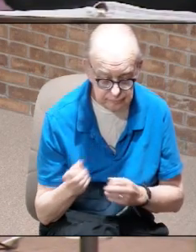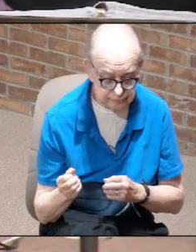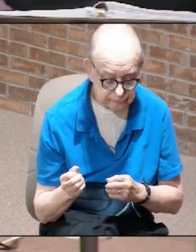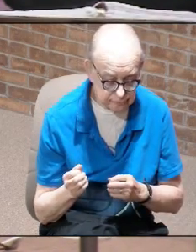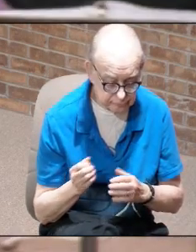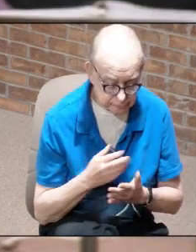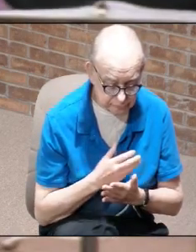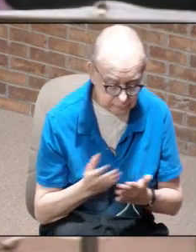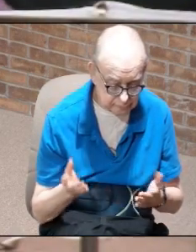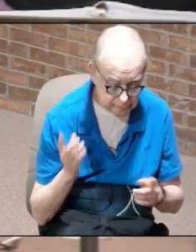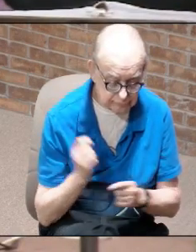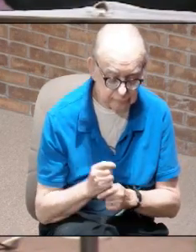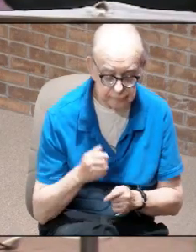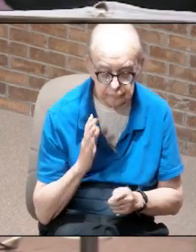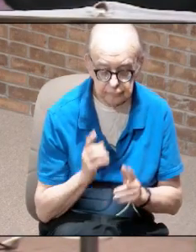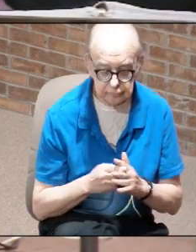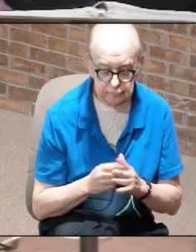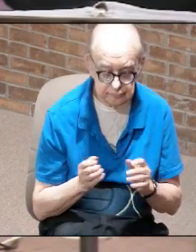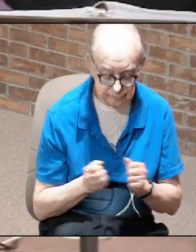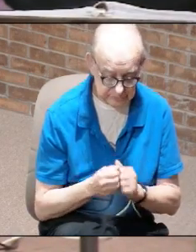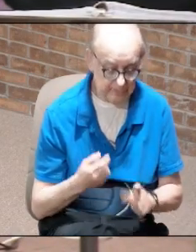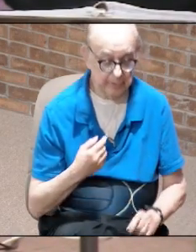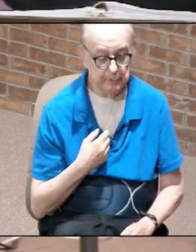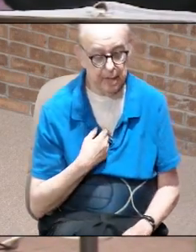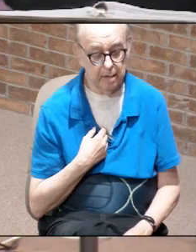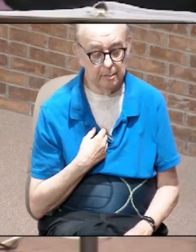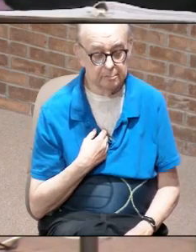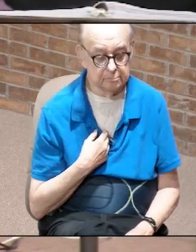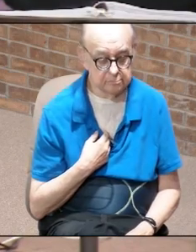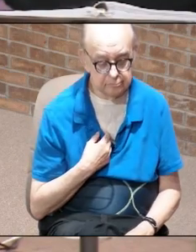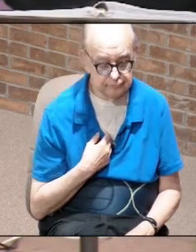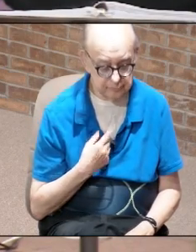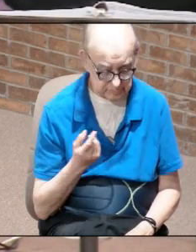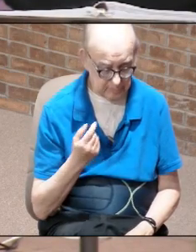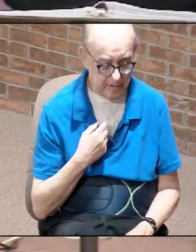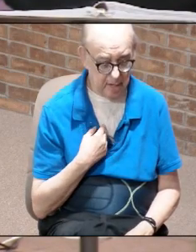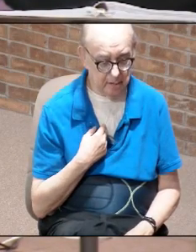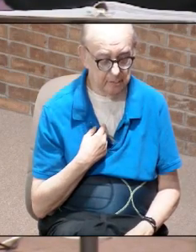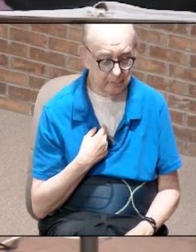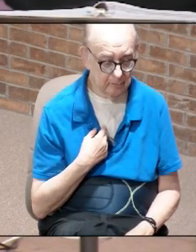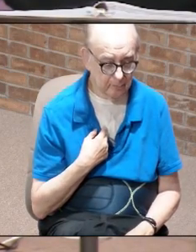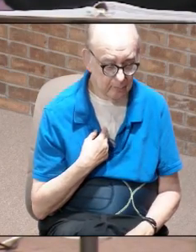inventory and trusting God begins with me. Me.